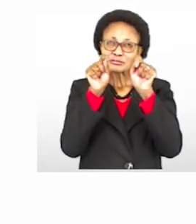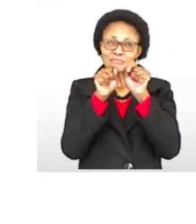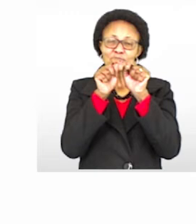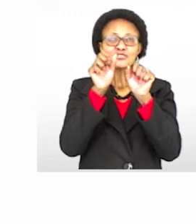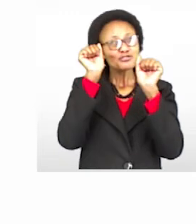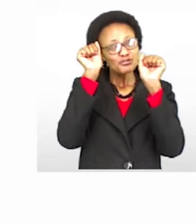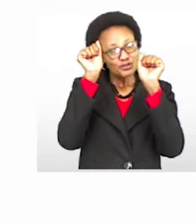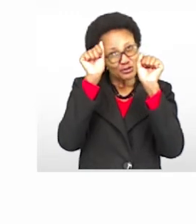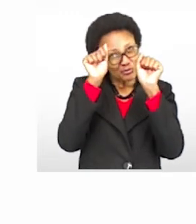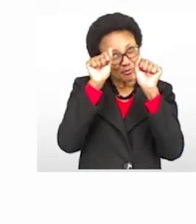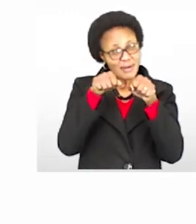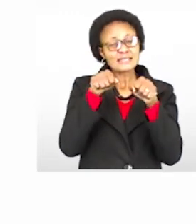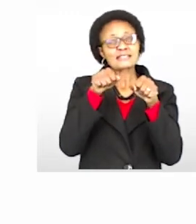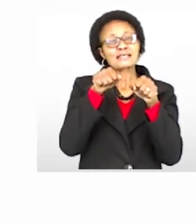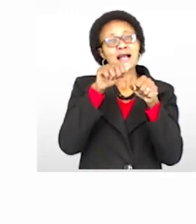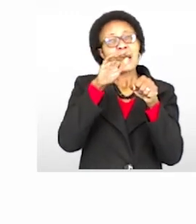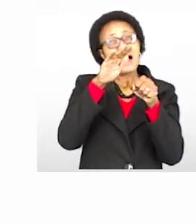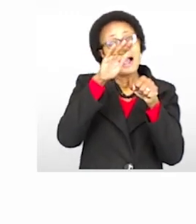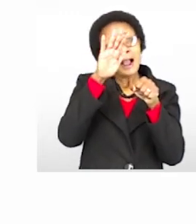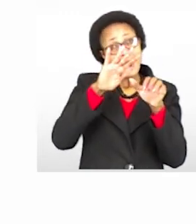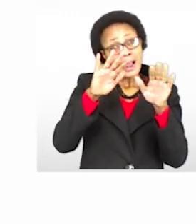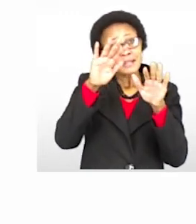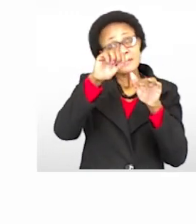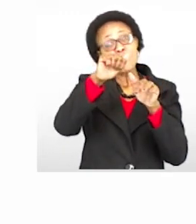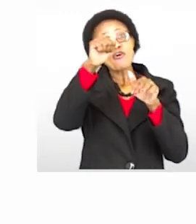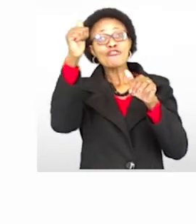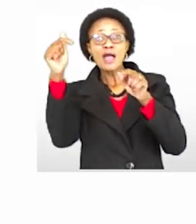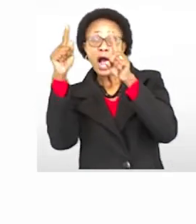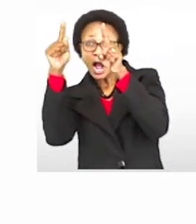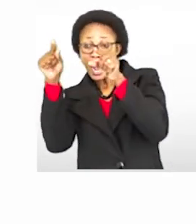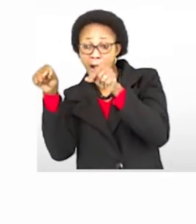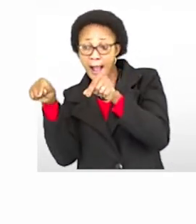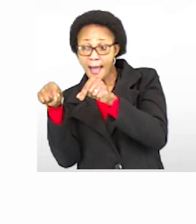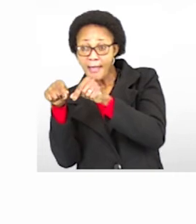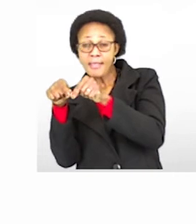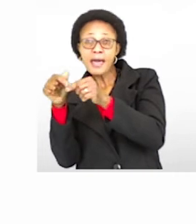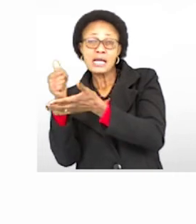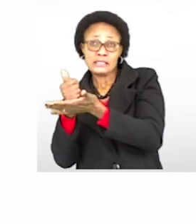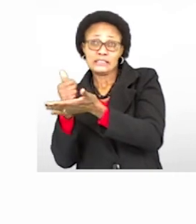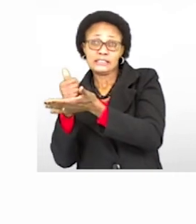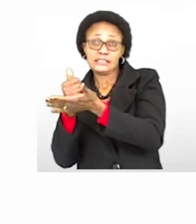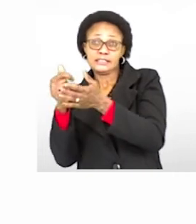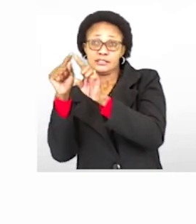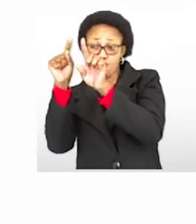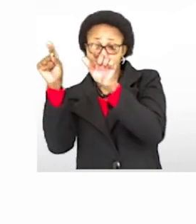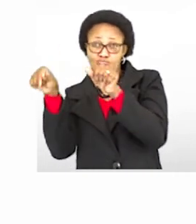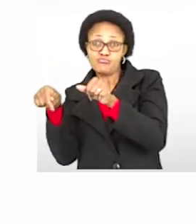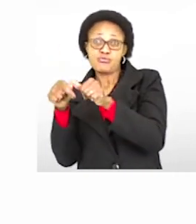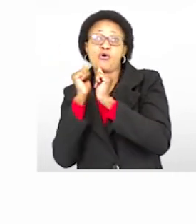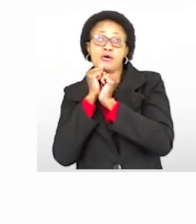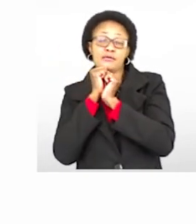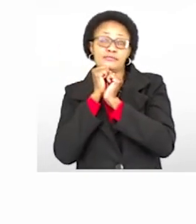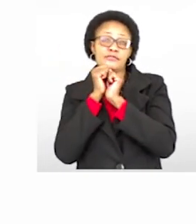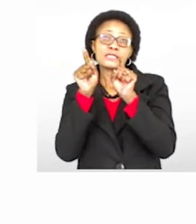to color them on the exact spots on the next block, the blank one there.